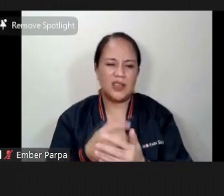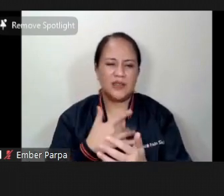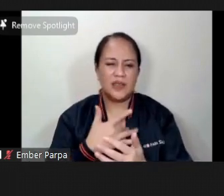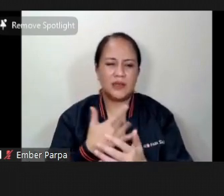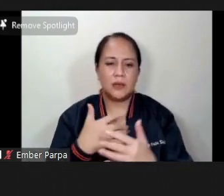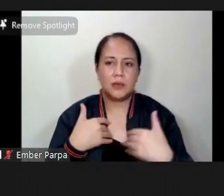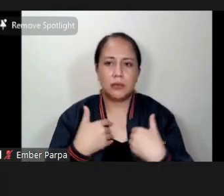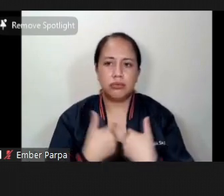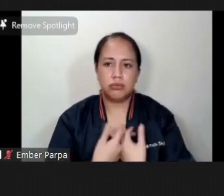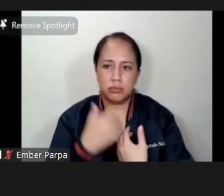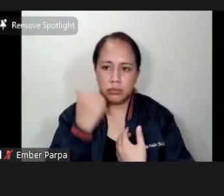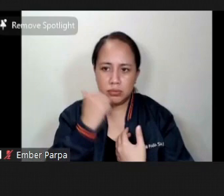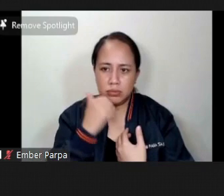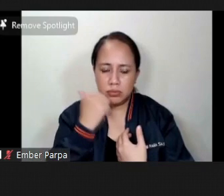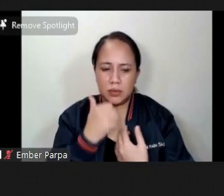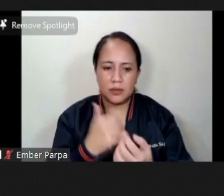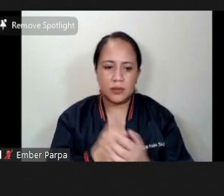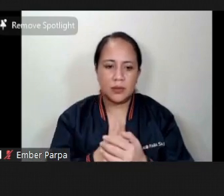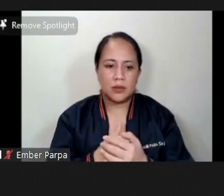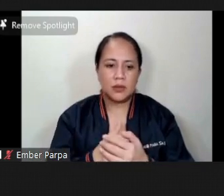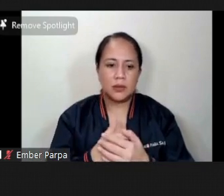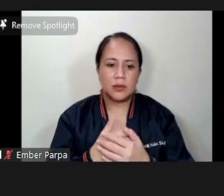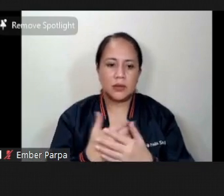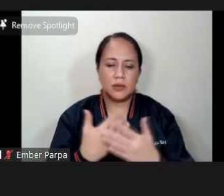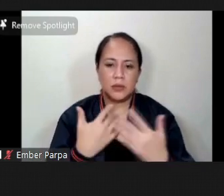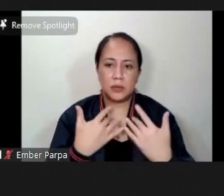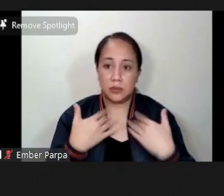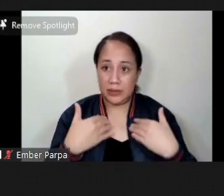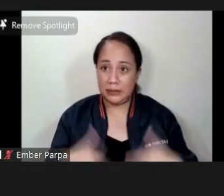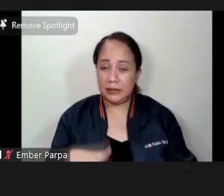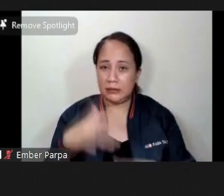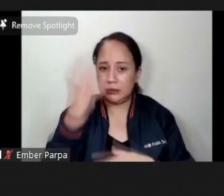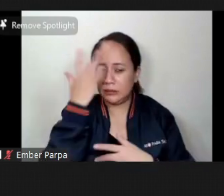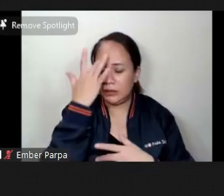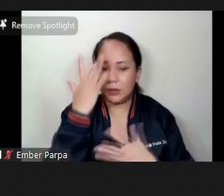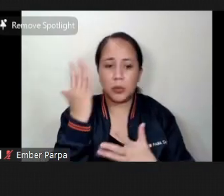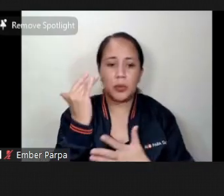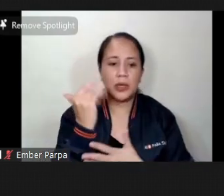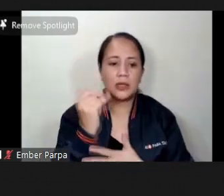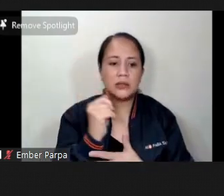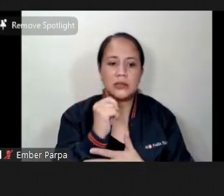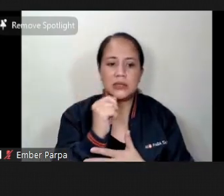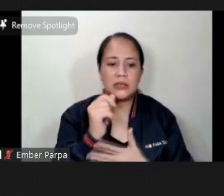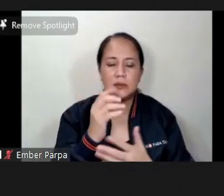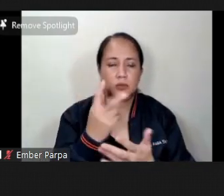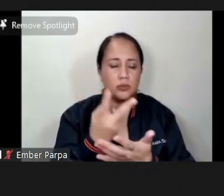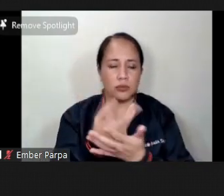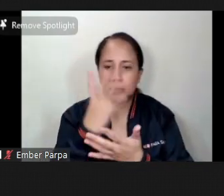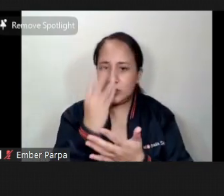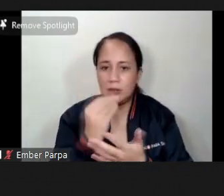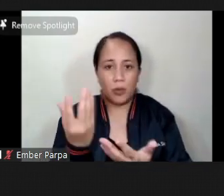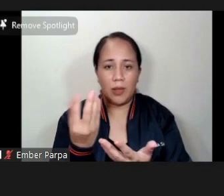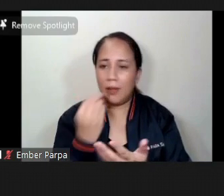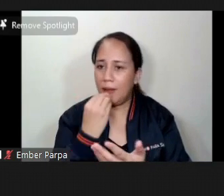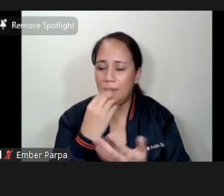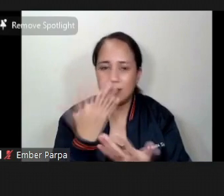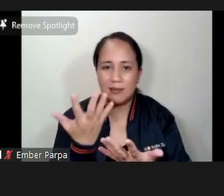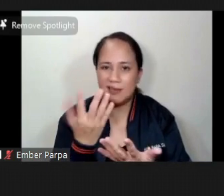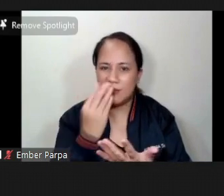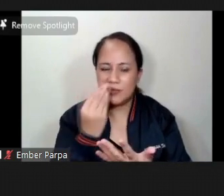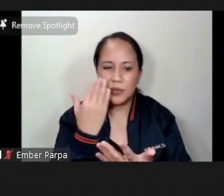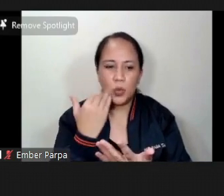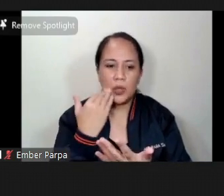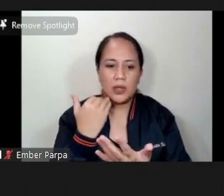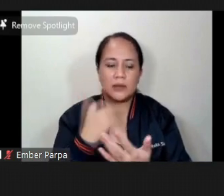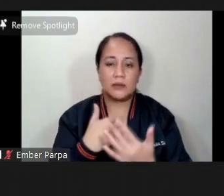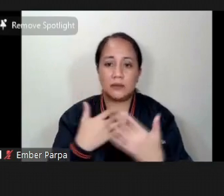tired. I even got physically sick because I wasn't getting enough sleep and nutrition that my immune system